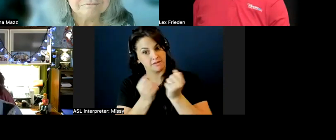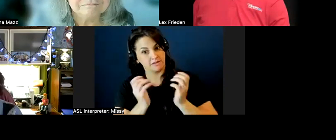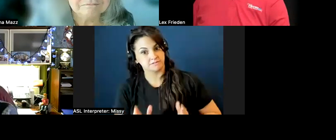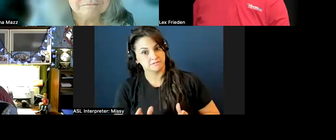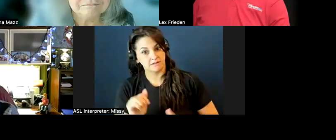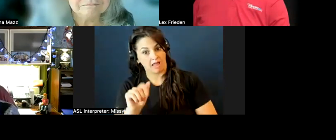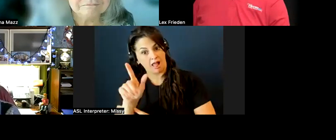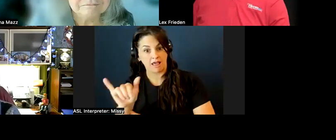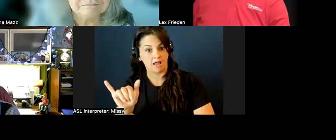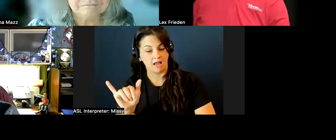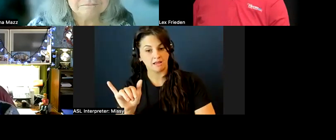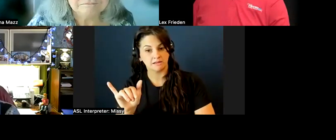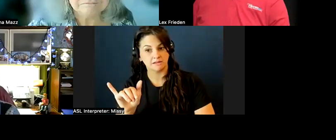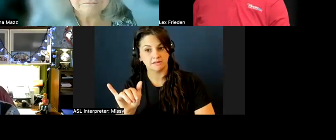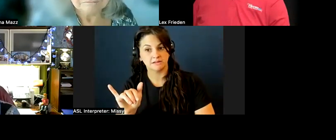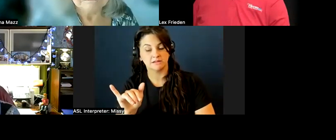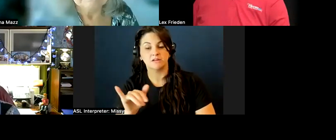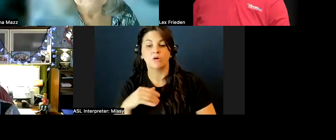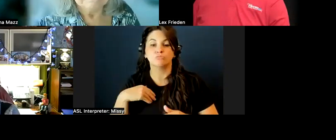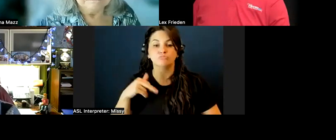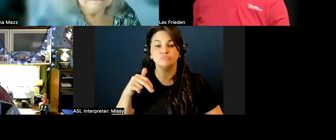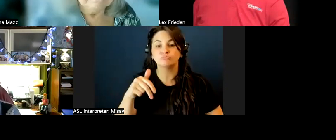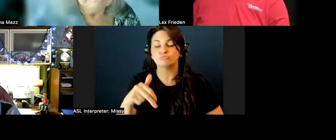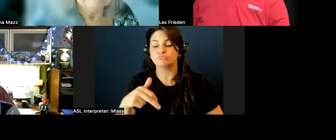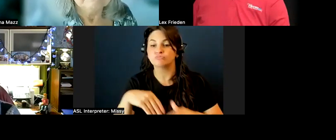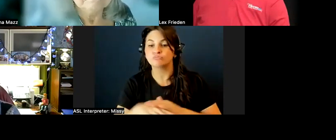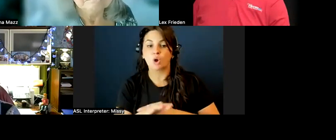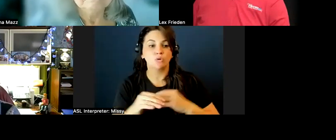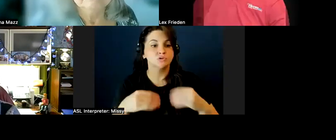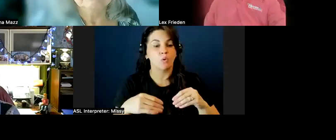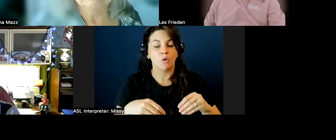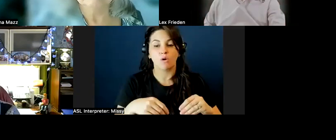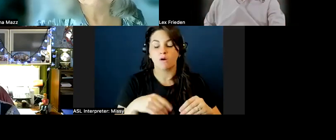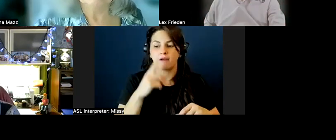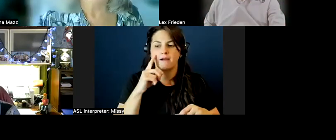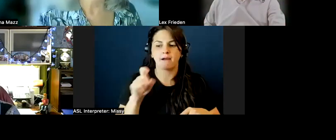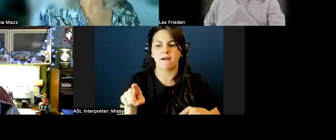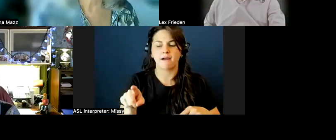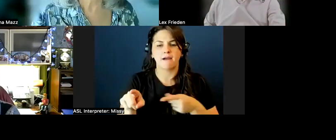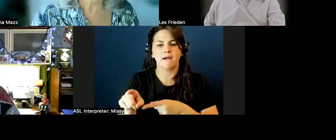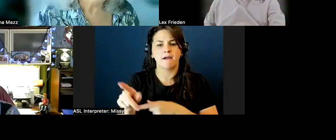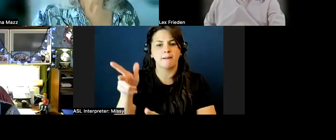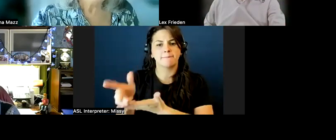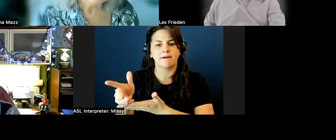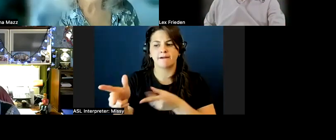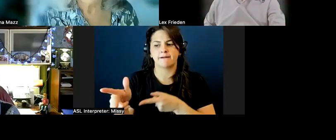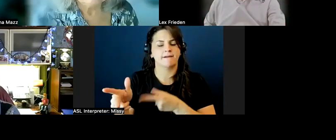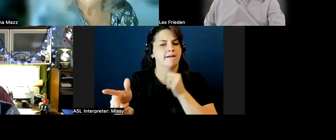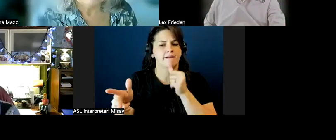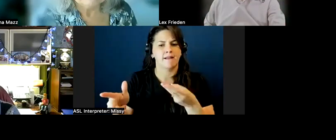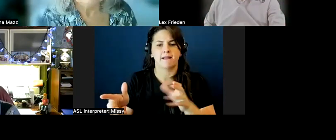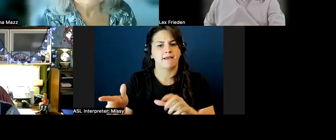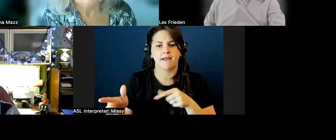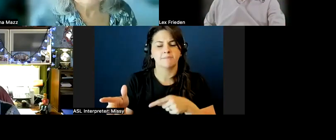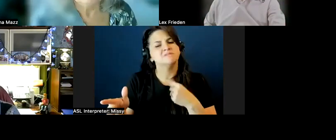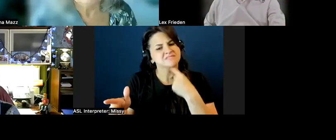to the store and you see somebody who's parked in a spot that's not supposed to be there, just